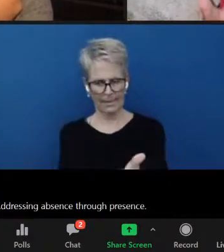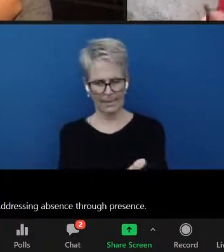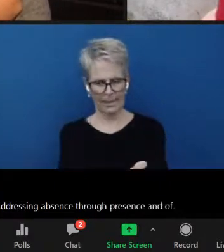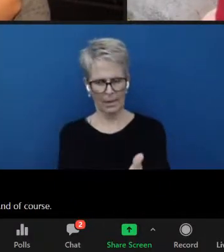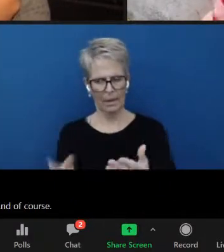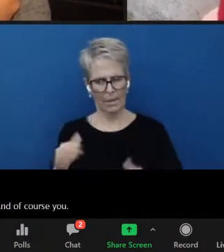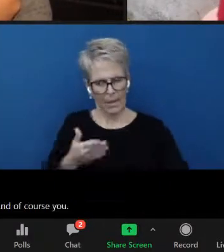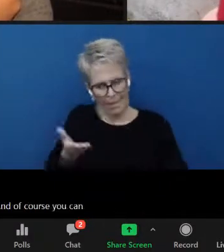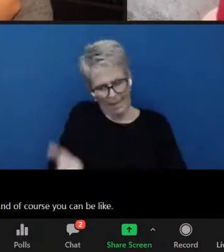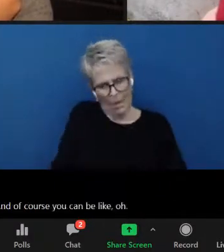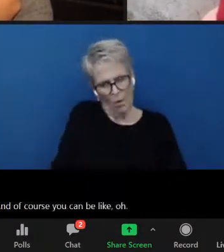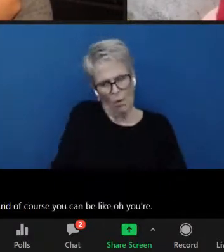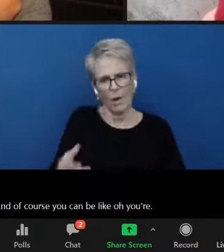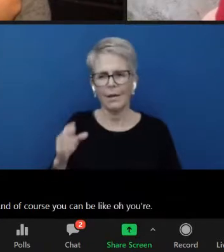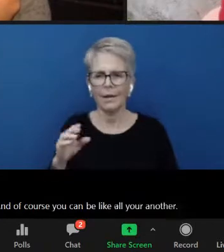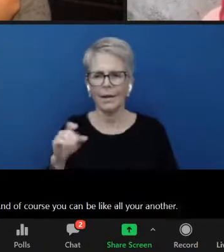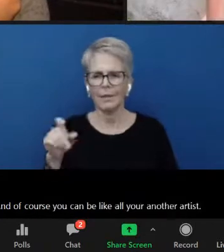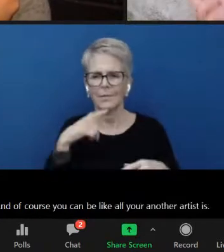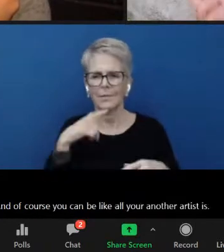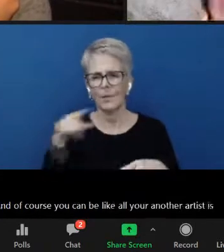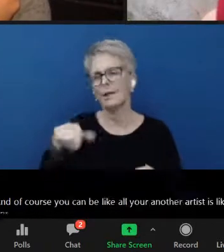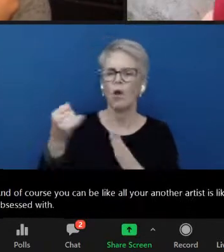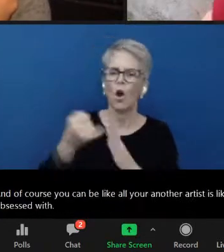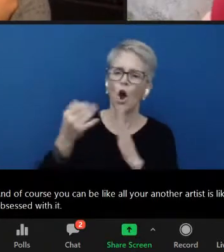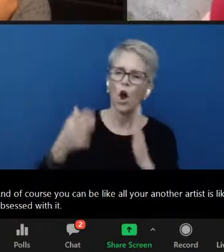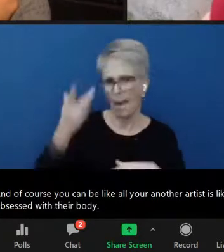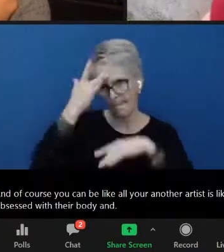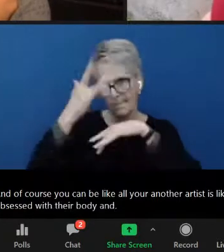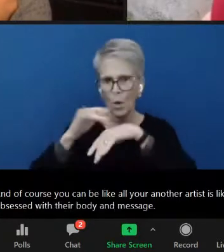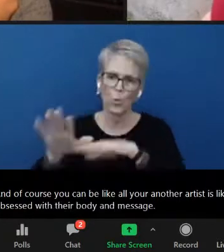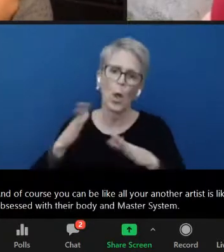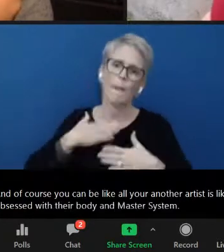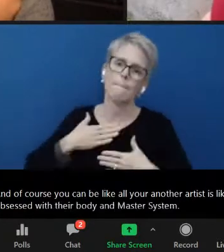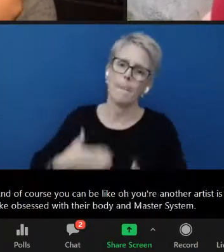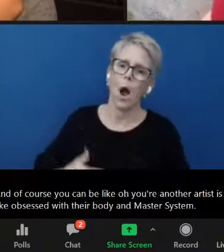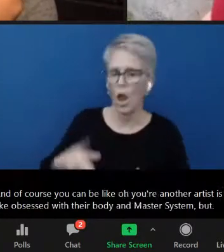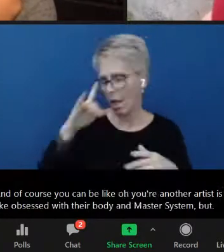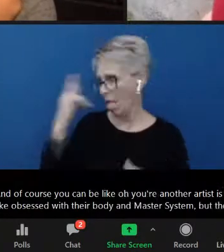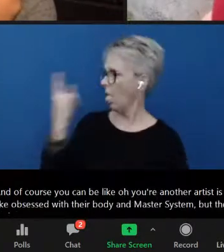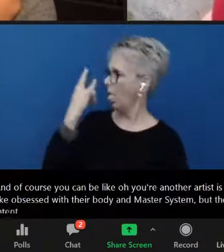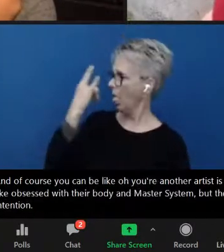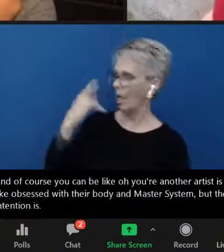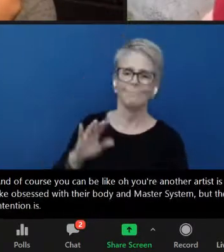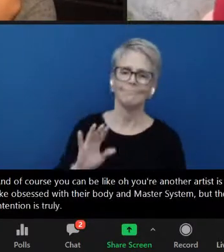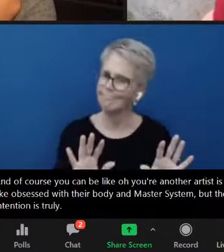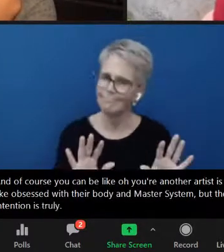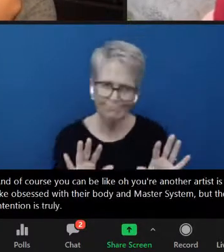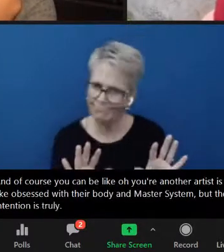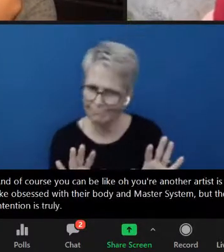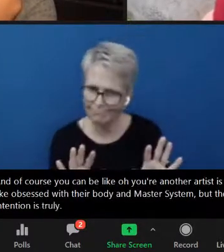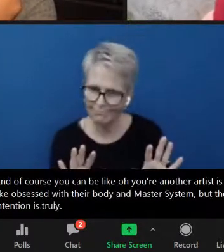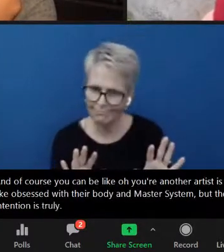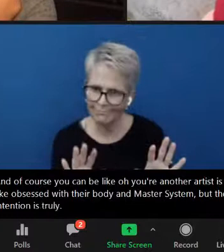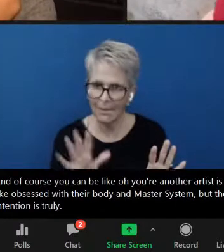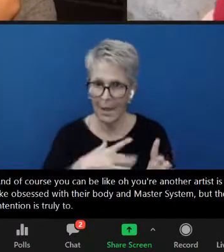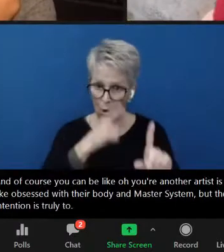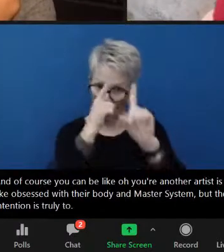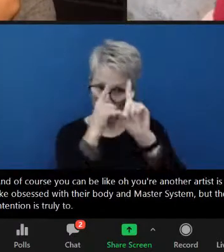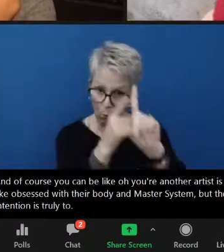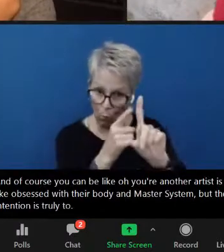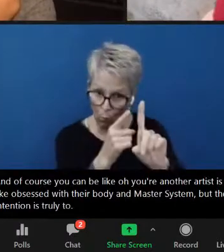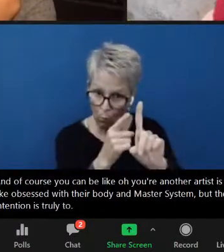And of course, you can be like, oh, you're another artist who's like obsessed with their body and narcissistic. But the intention is truly to